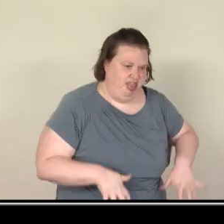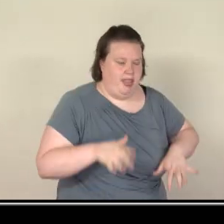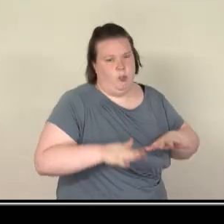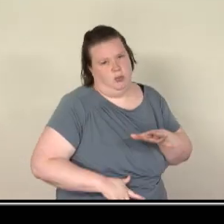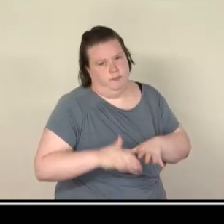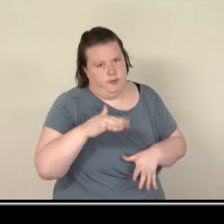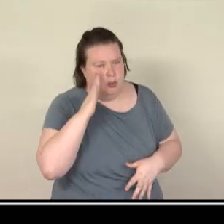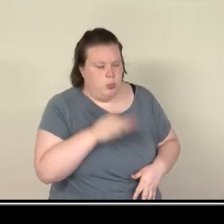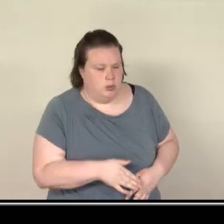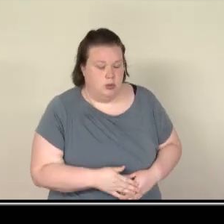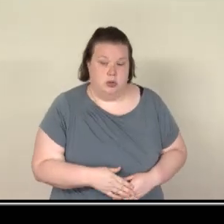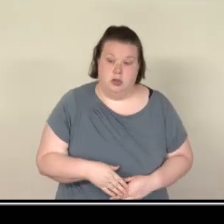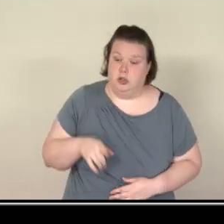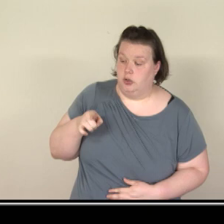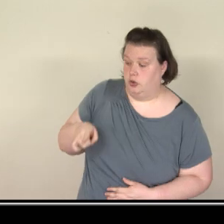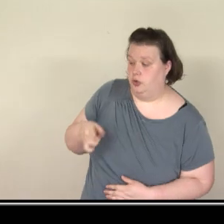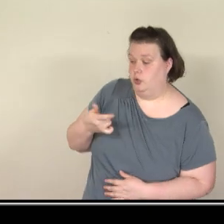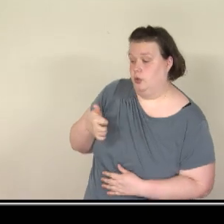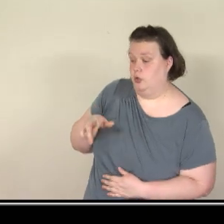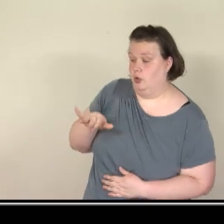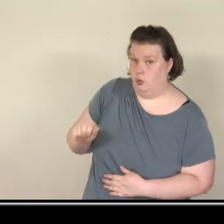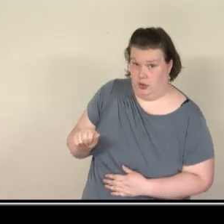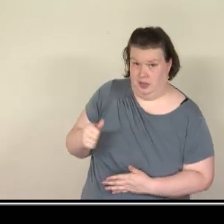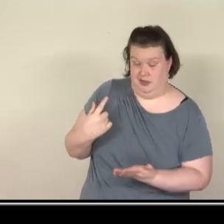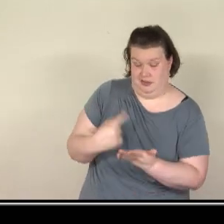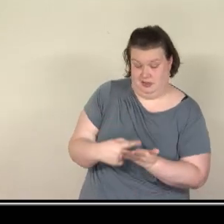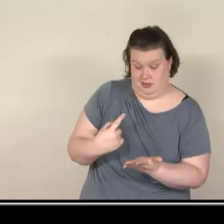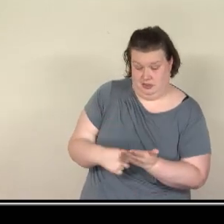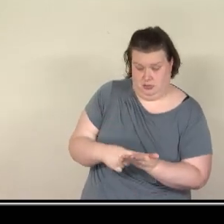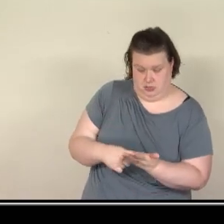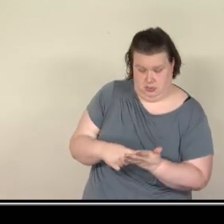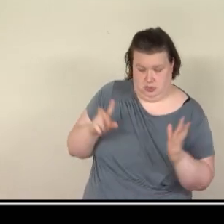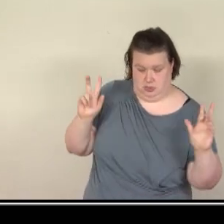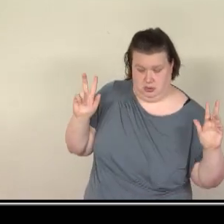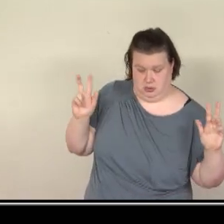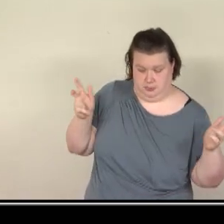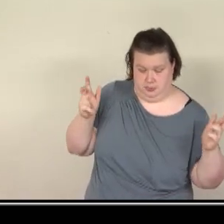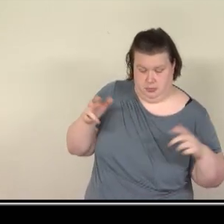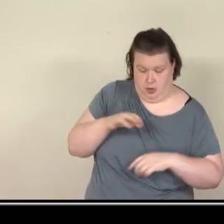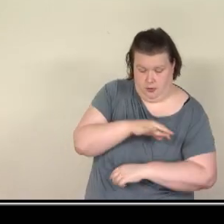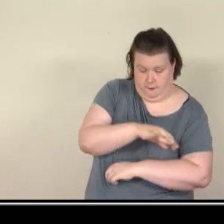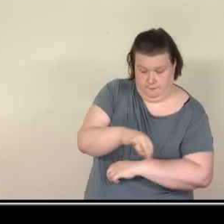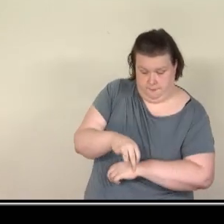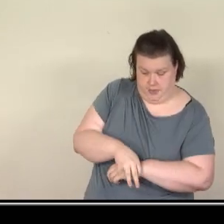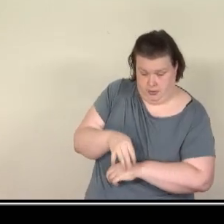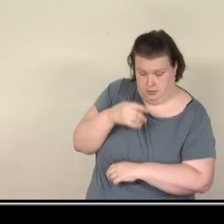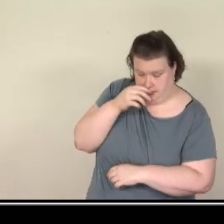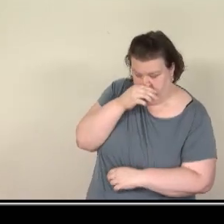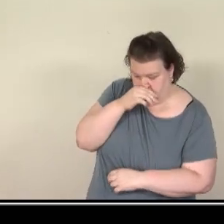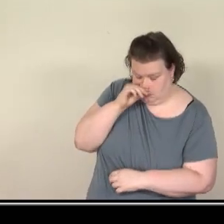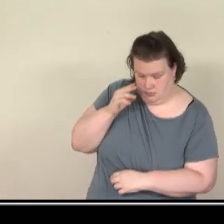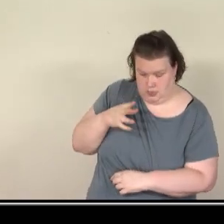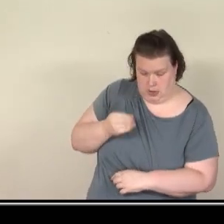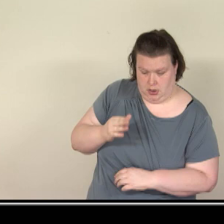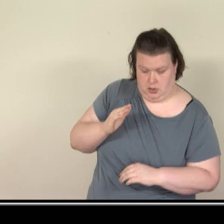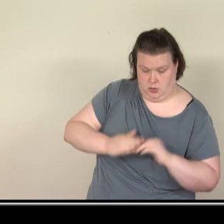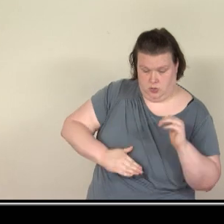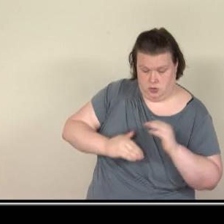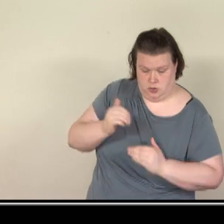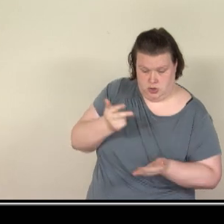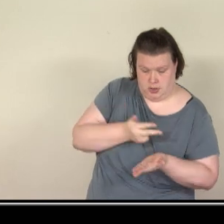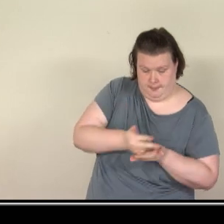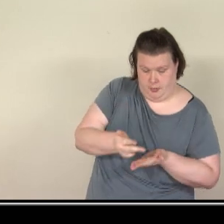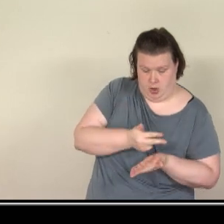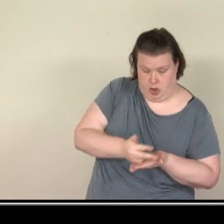or Gloria speak to the ball fields that are in the drawing and the construction, parking,